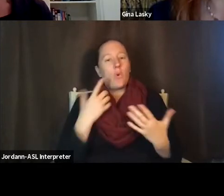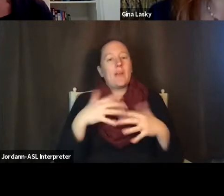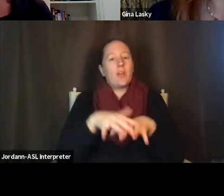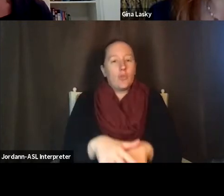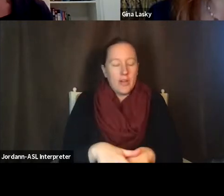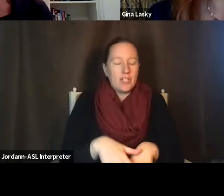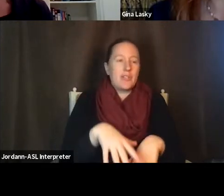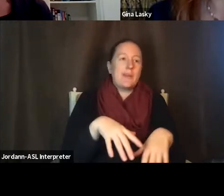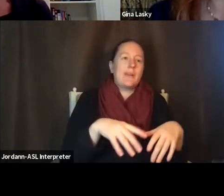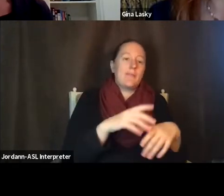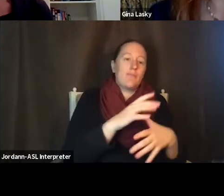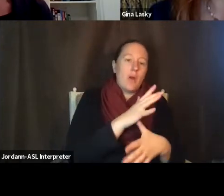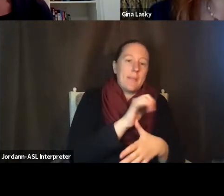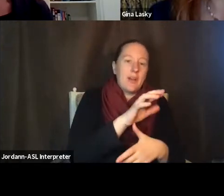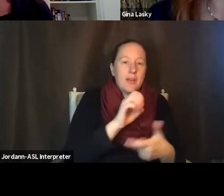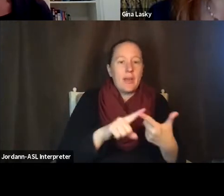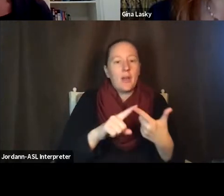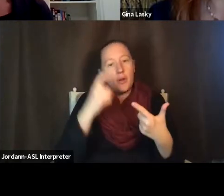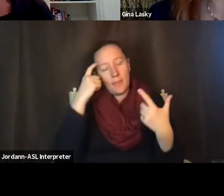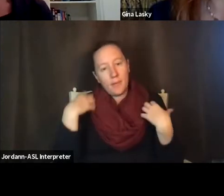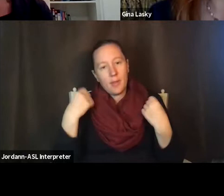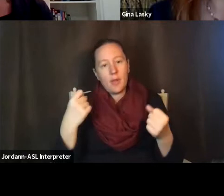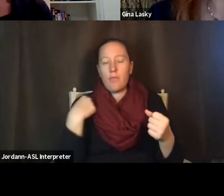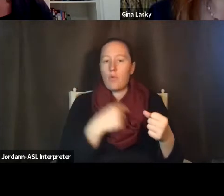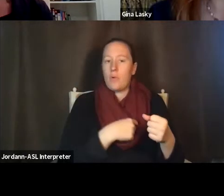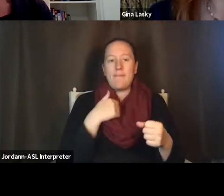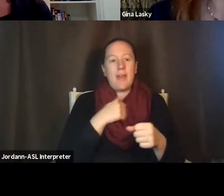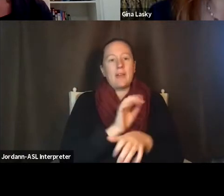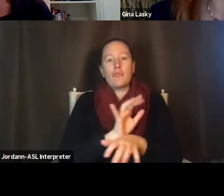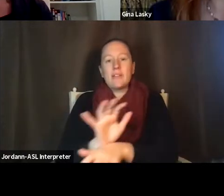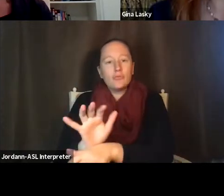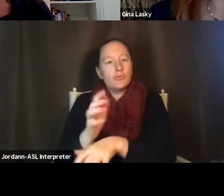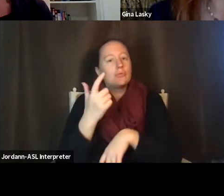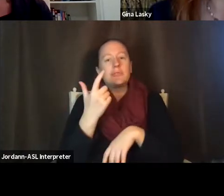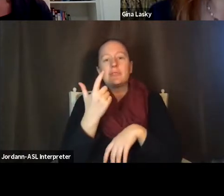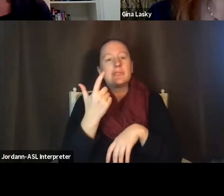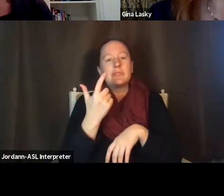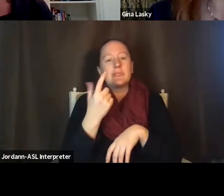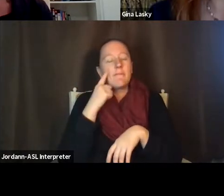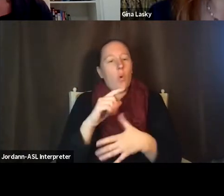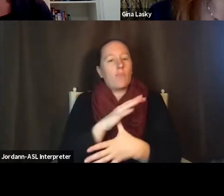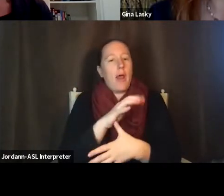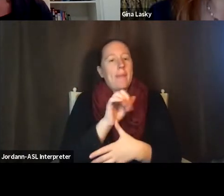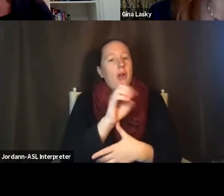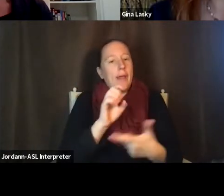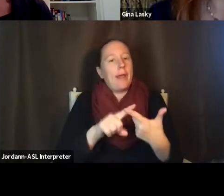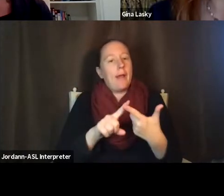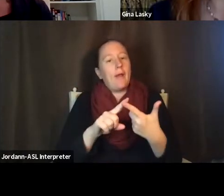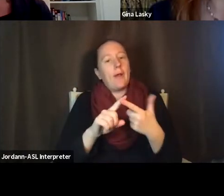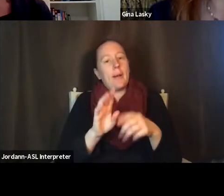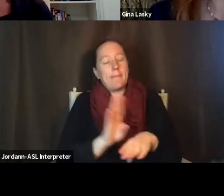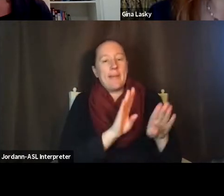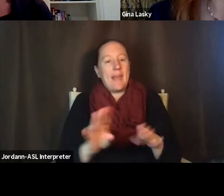SIM and other things, grassroots opportunities, we've had a lot of good integration of primary care and behavioral health. However, there's more to